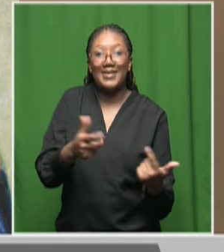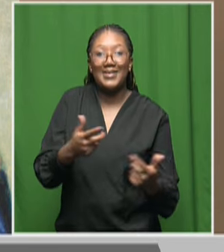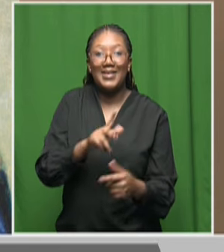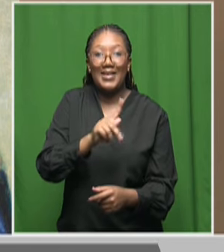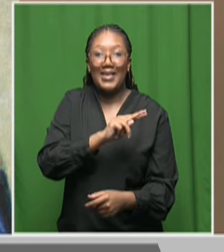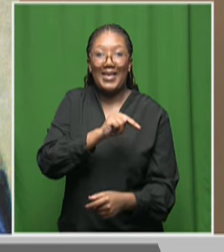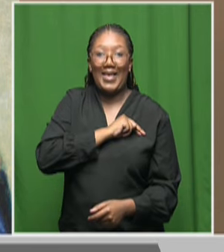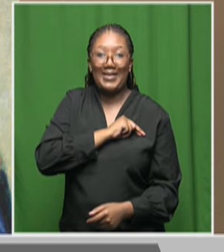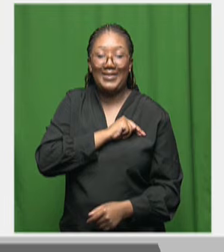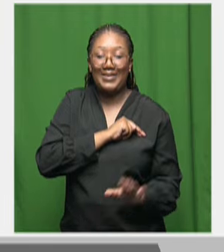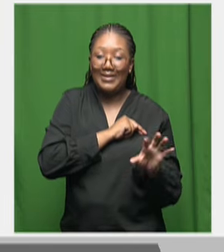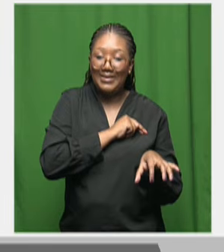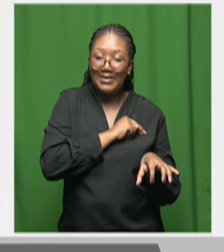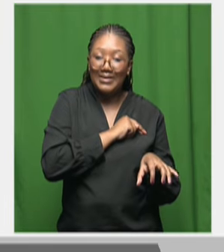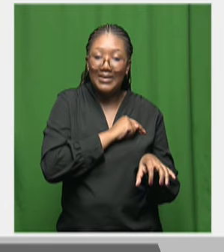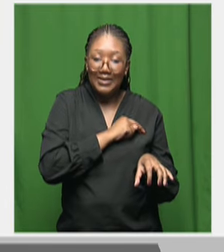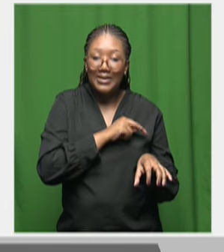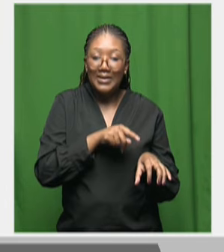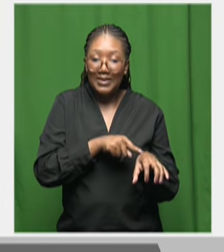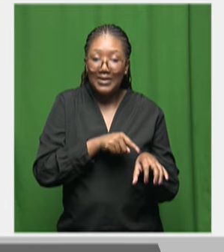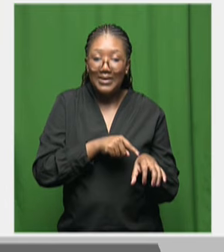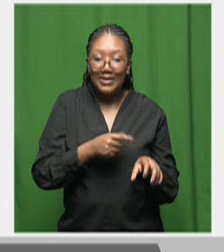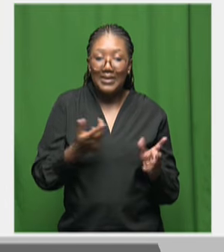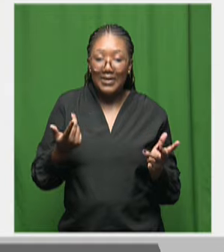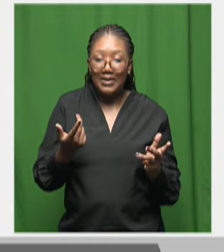KwaZulu-Natal Arts Gallery is